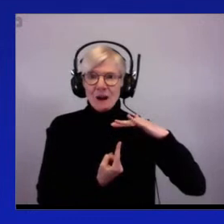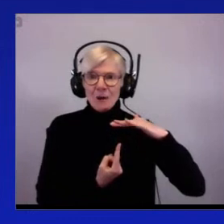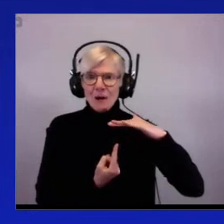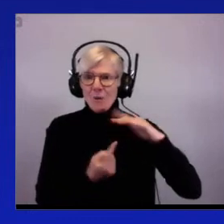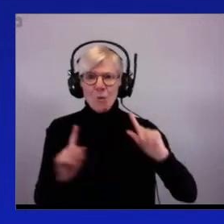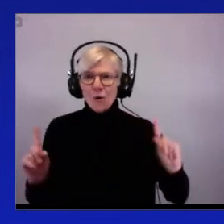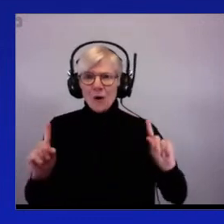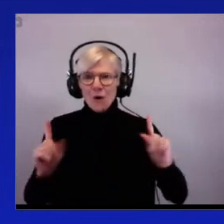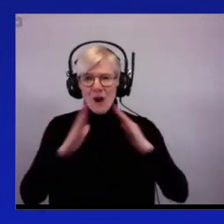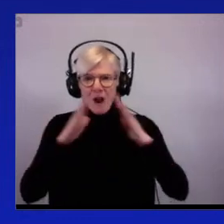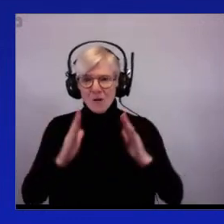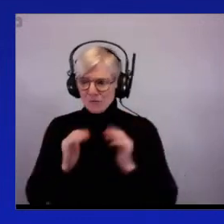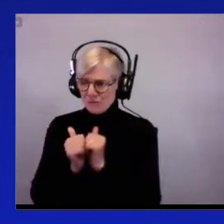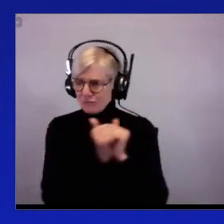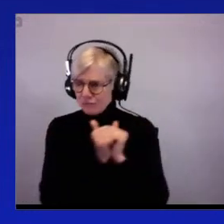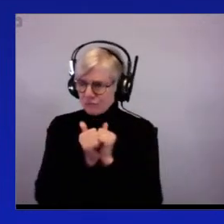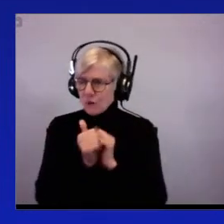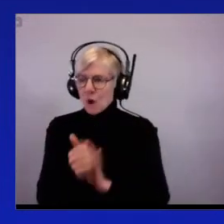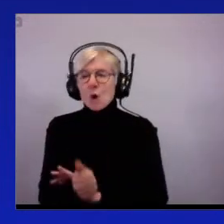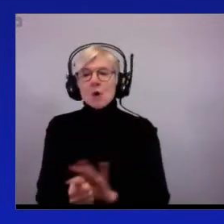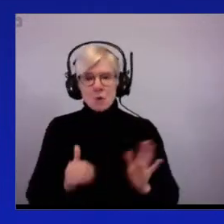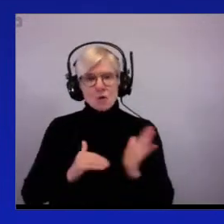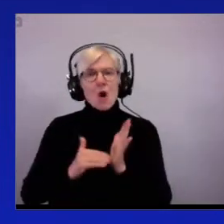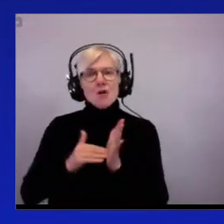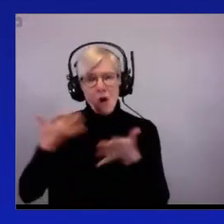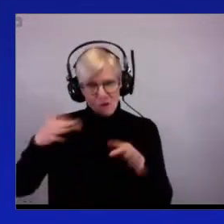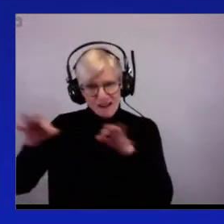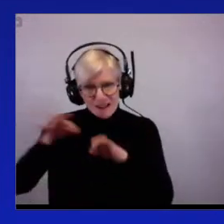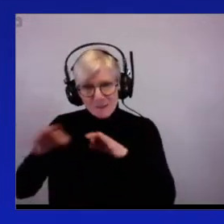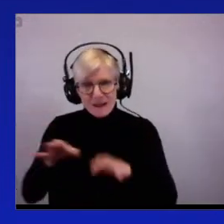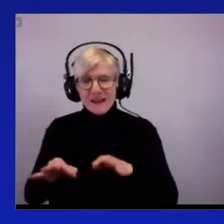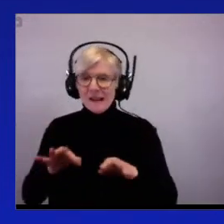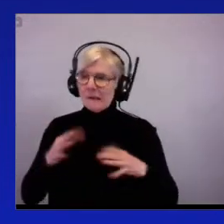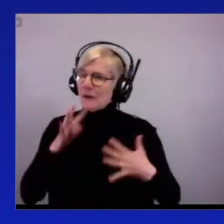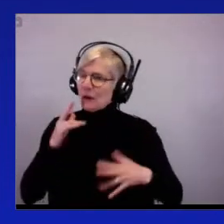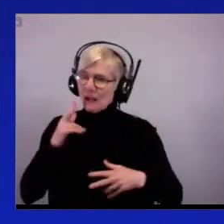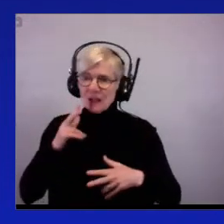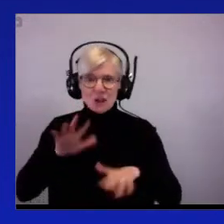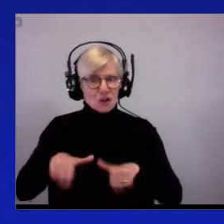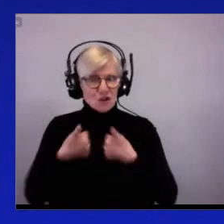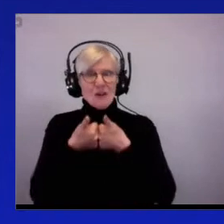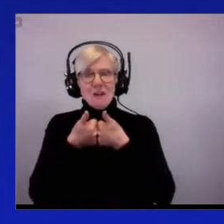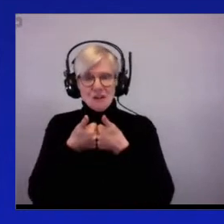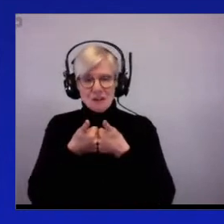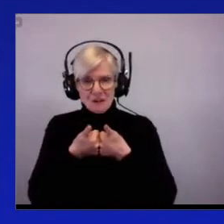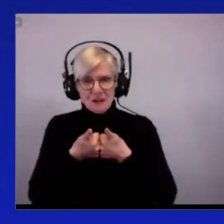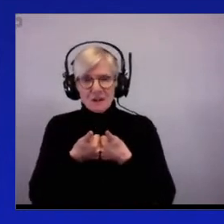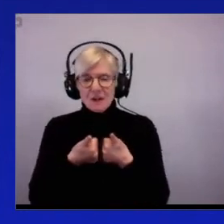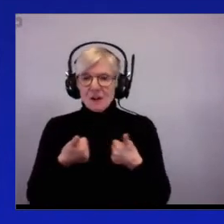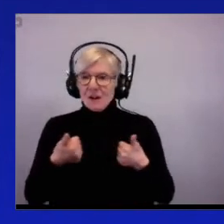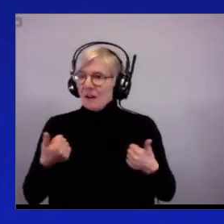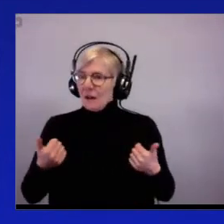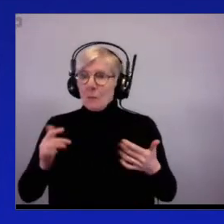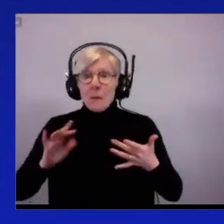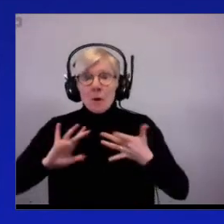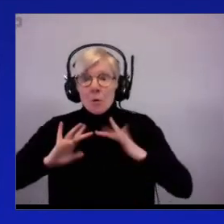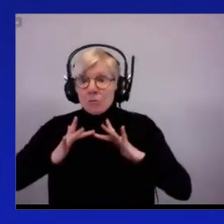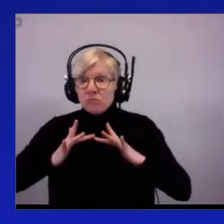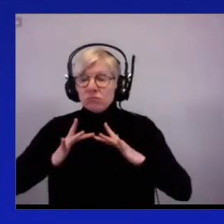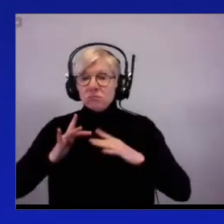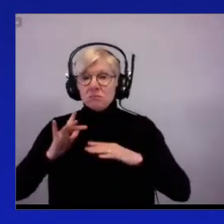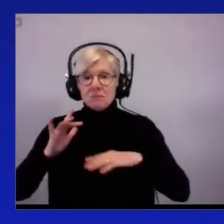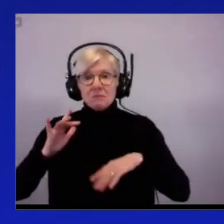has pointed out. It's very difficult in general because lack of Wi-Fi, other